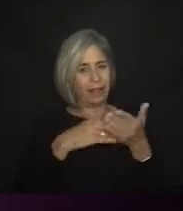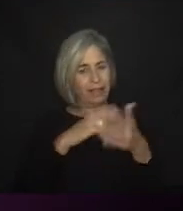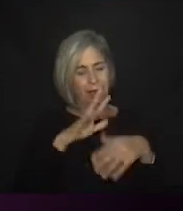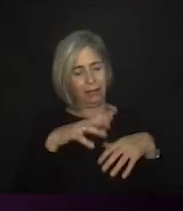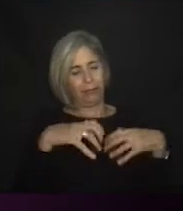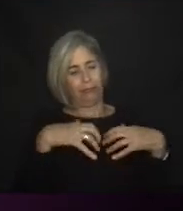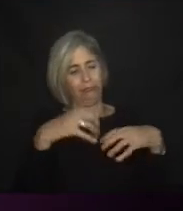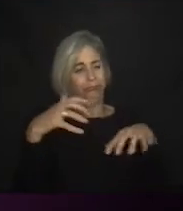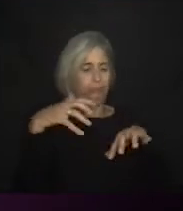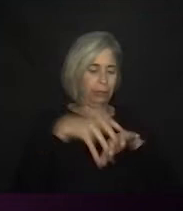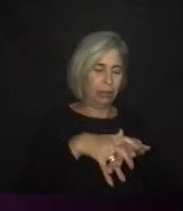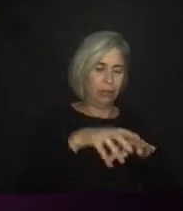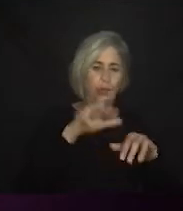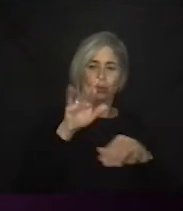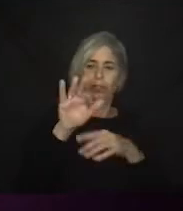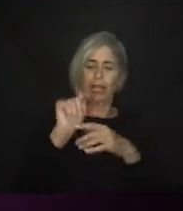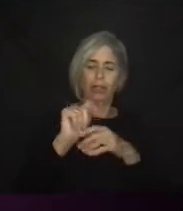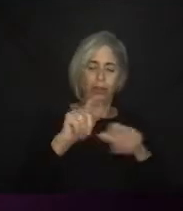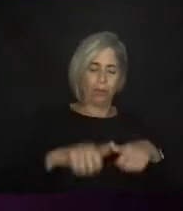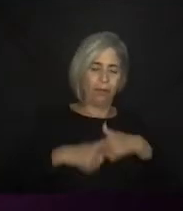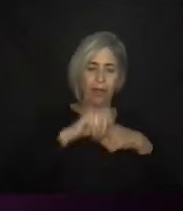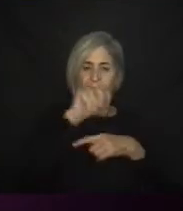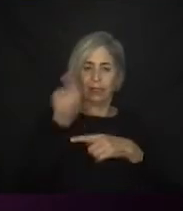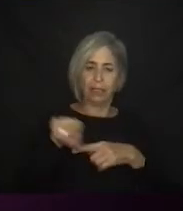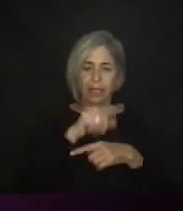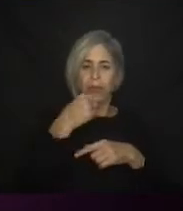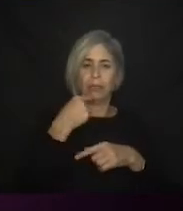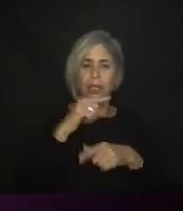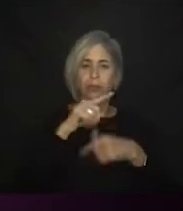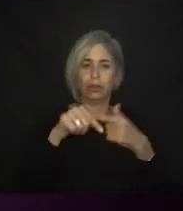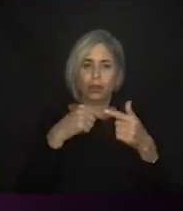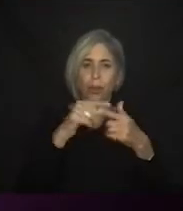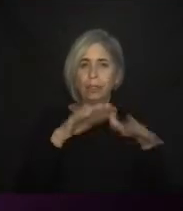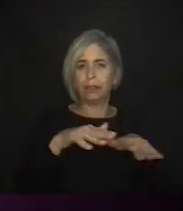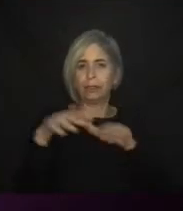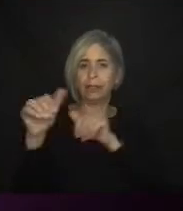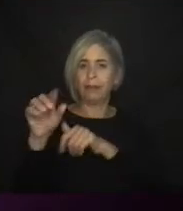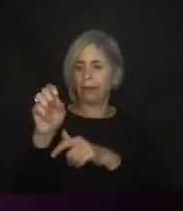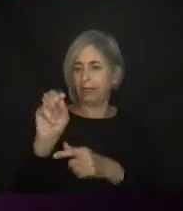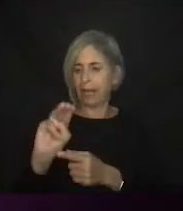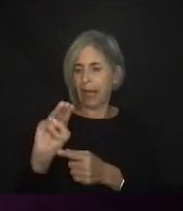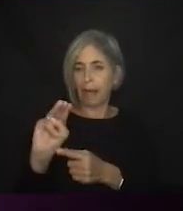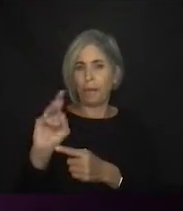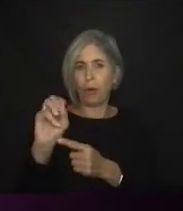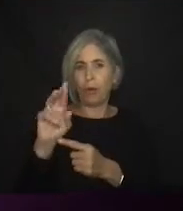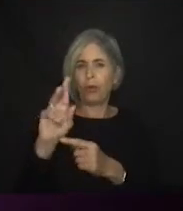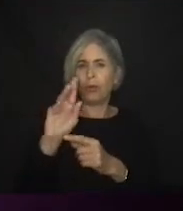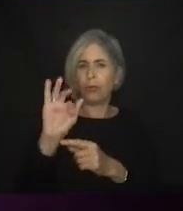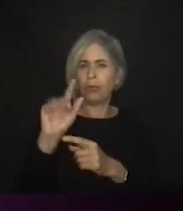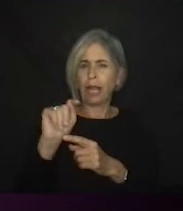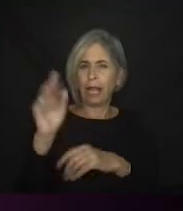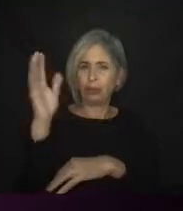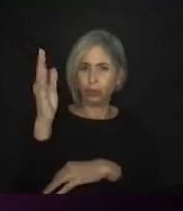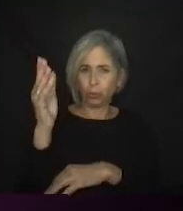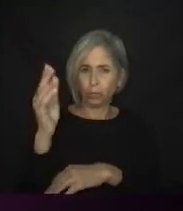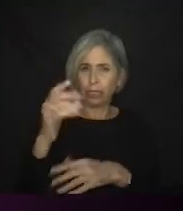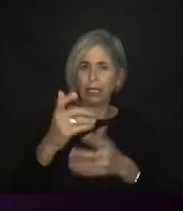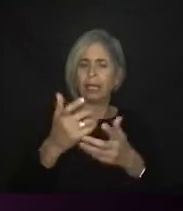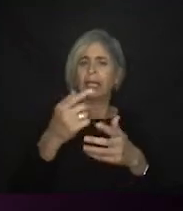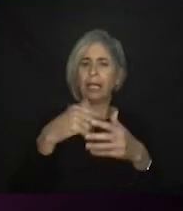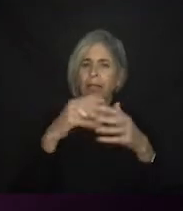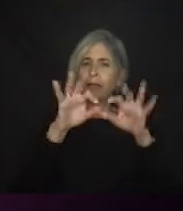that's built into React that has a lifecycle method that tells you when it's leaving the DOM or the React tree. So framer motion has this built